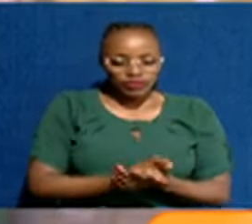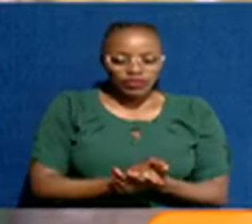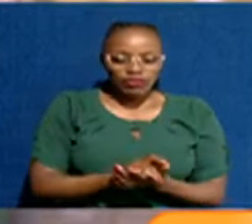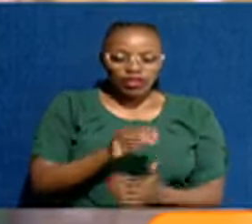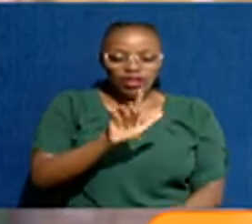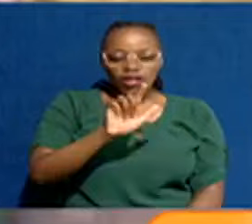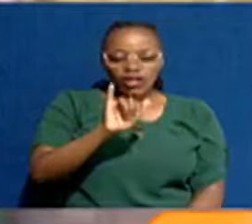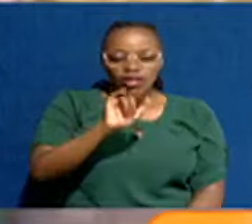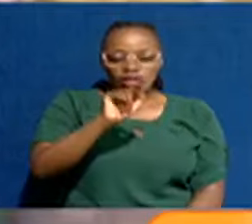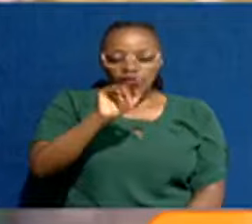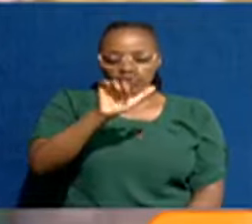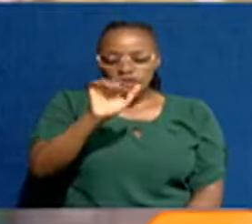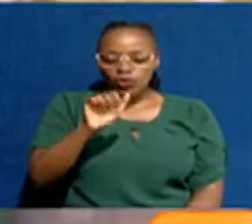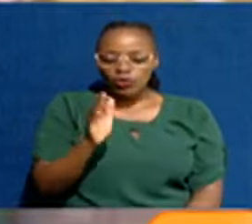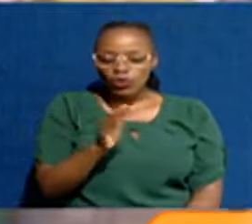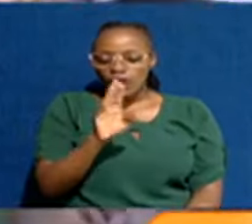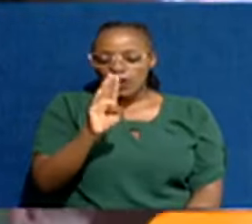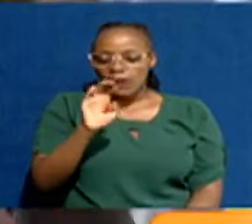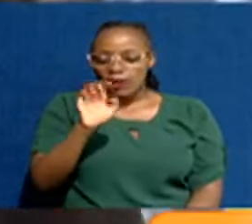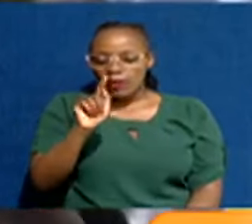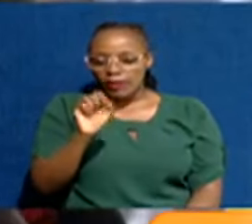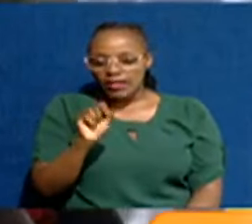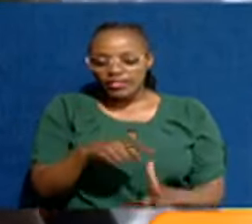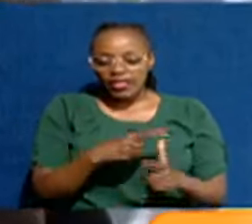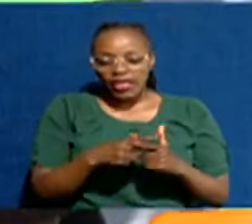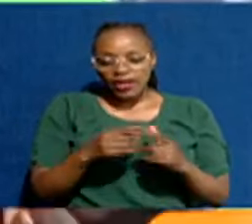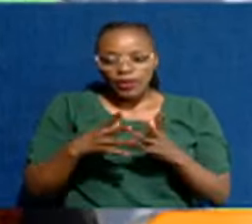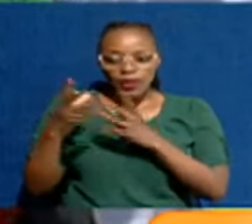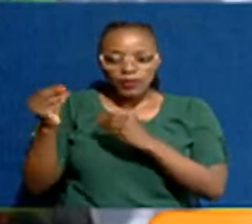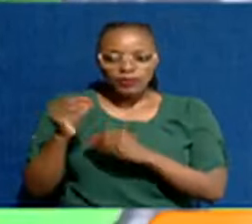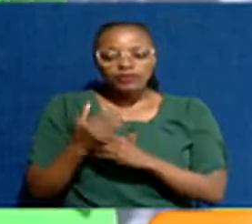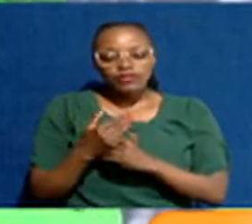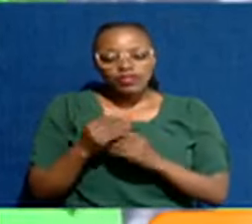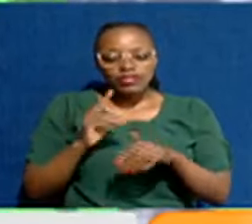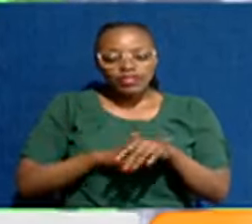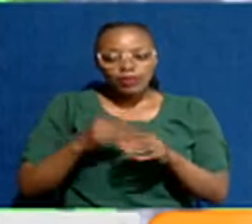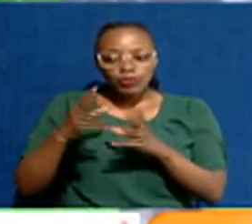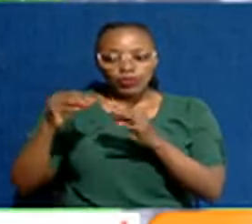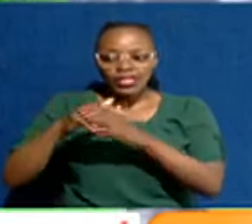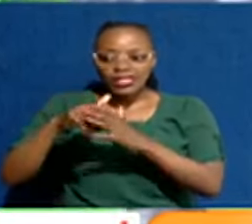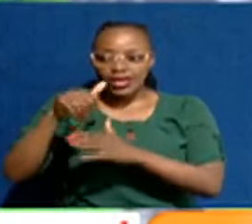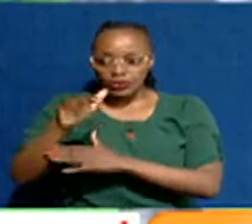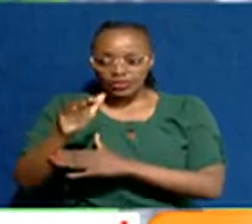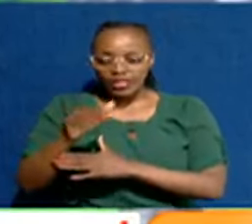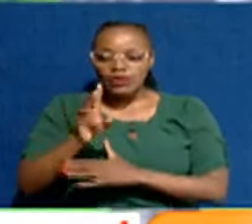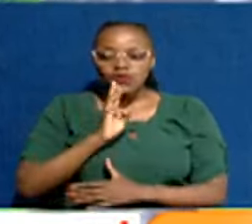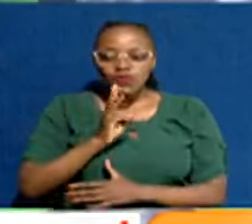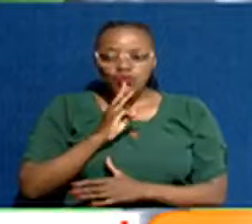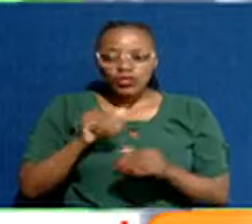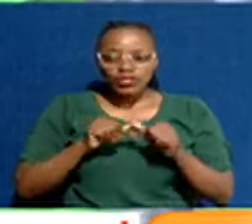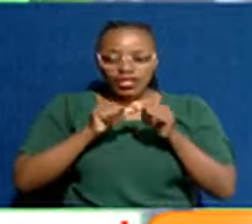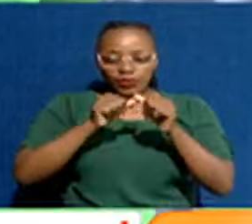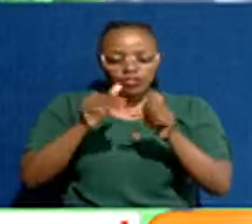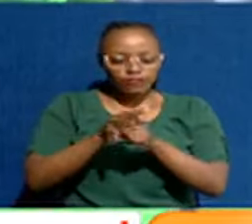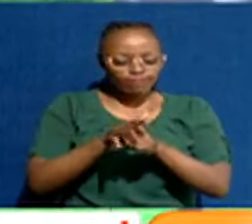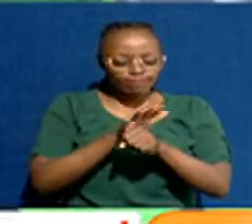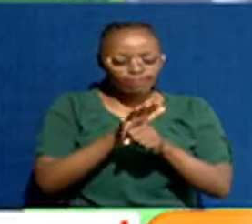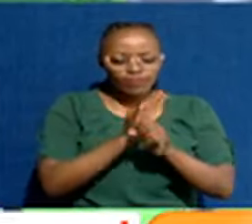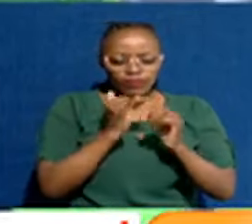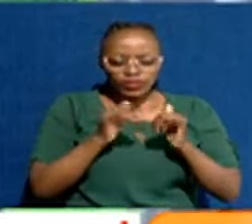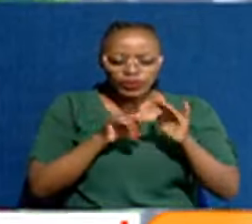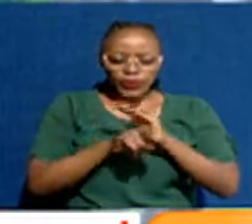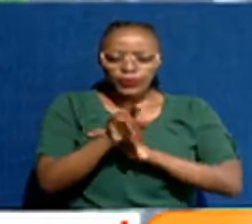Ndio wakaenda wakatufungulia tukakaa huko. Tukatoka nje, kutoka nje maji ikaendelea kuja. Najaribu